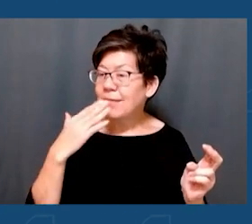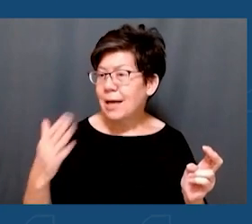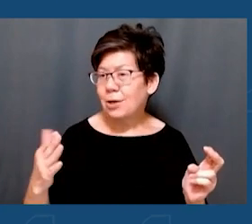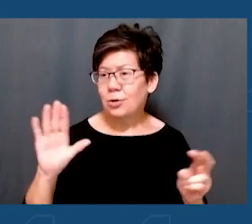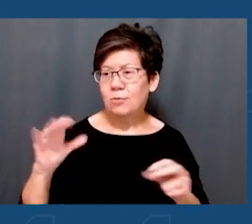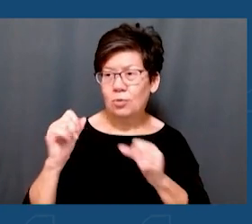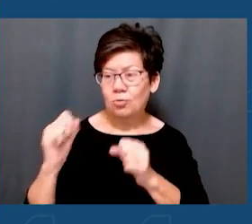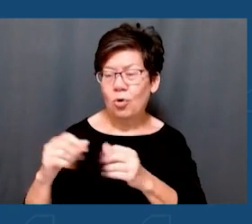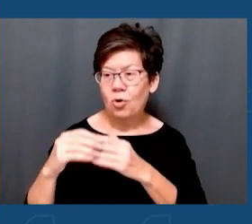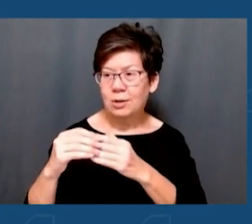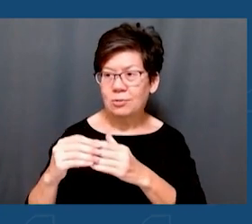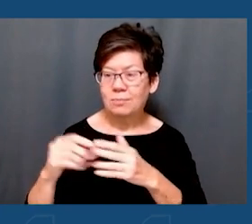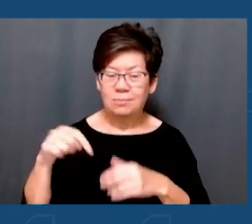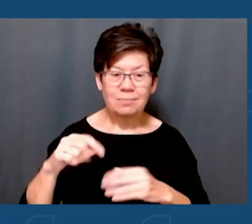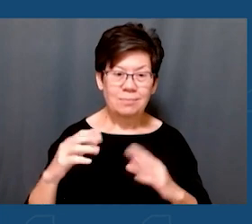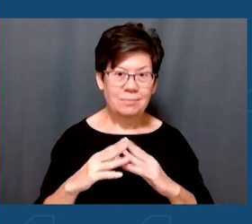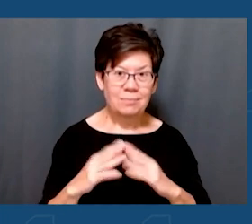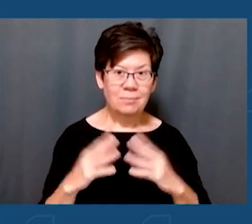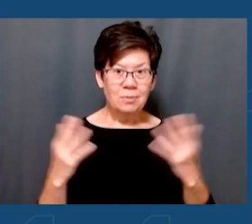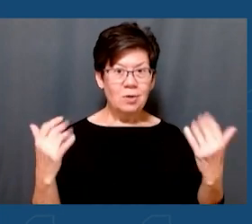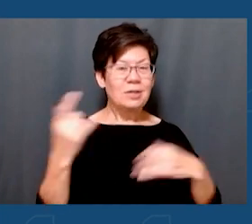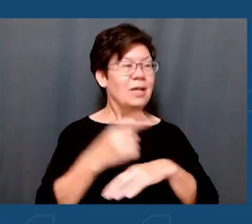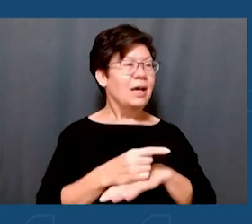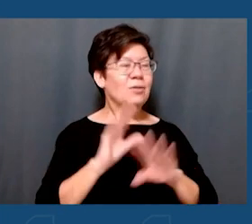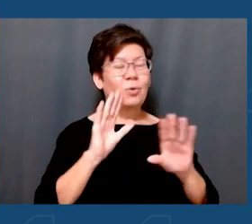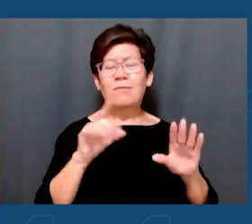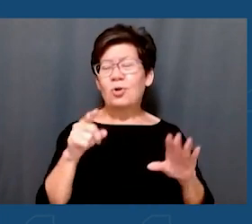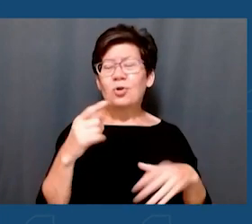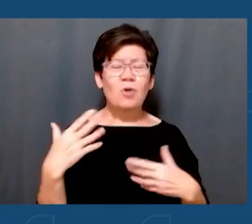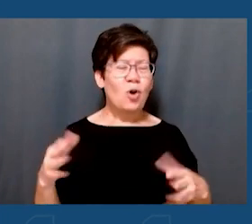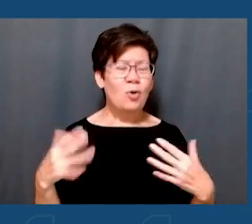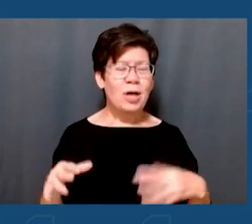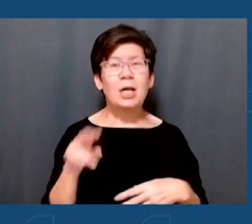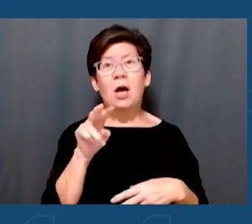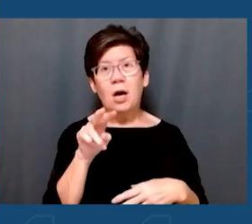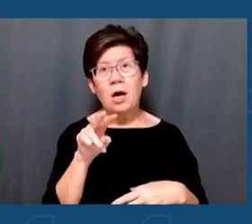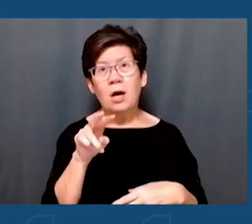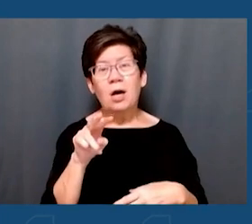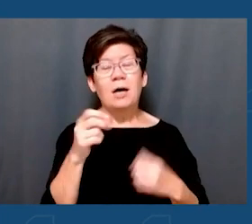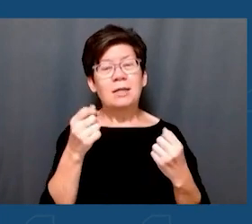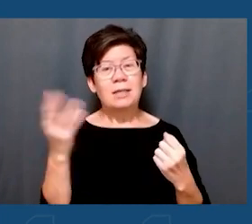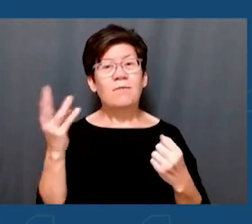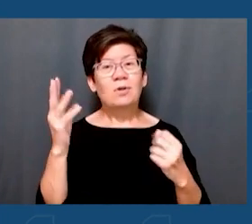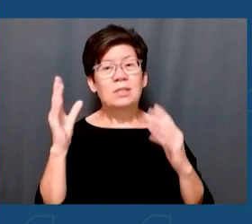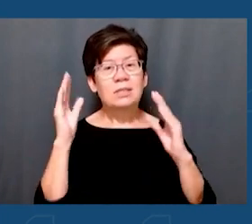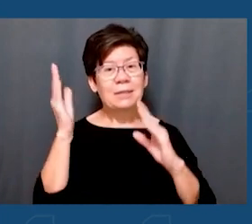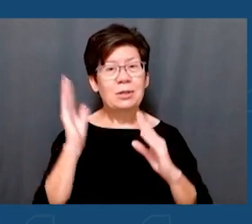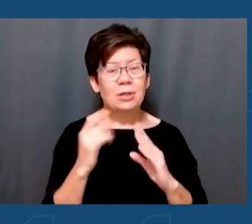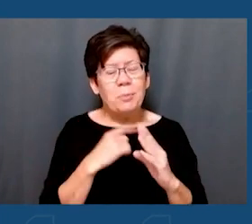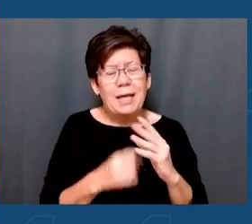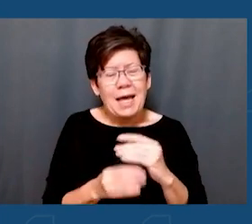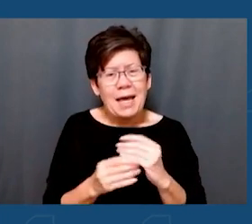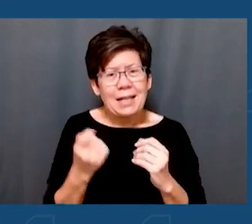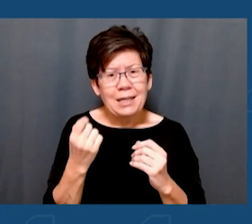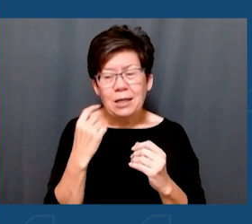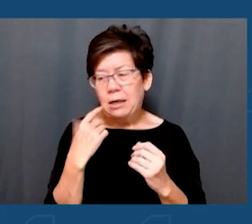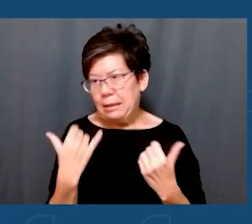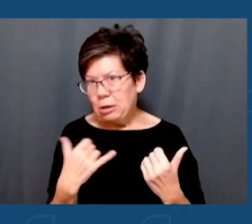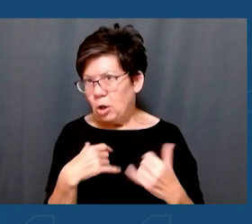community. It is a wonderful day. You've heard from all the speakers. And I want to add just a little bit, because I know we've been here quite some